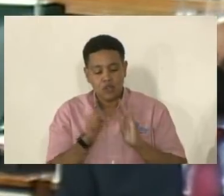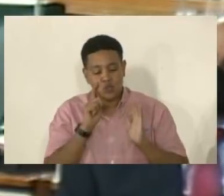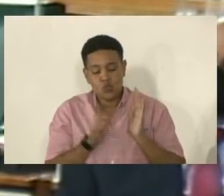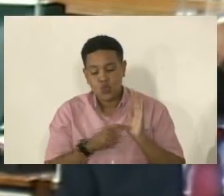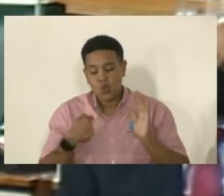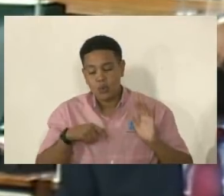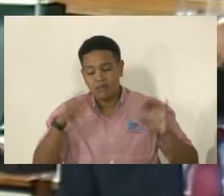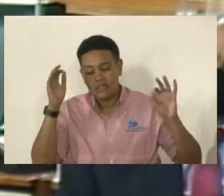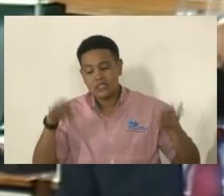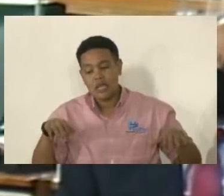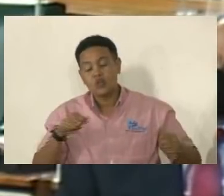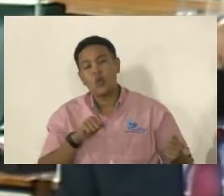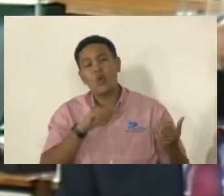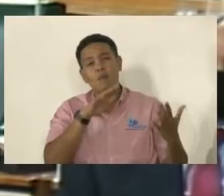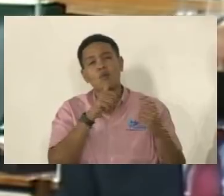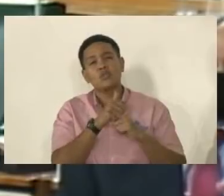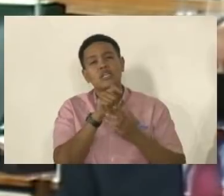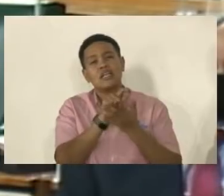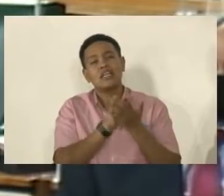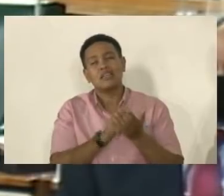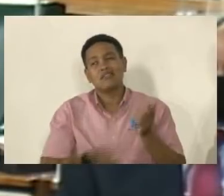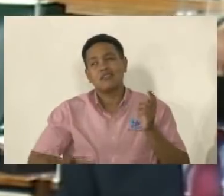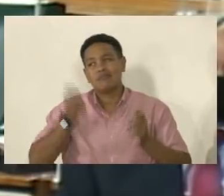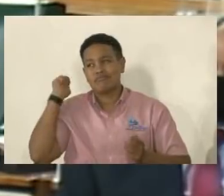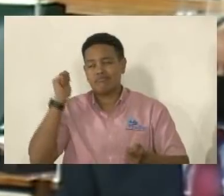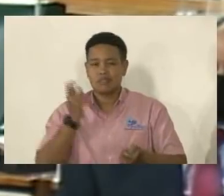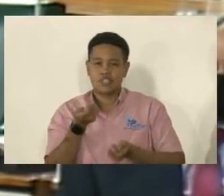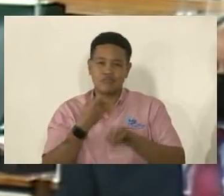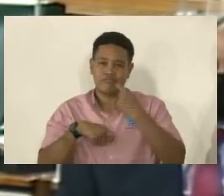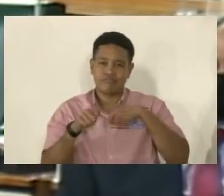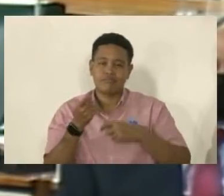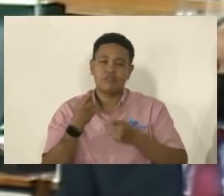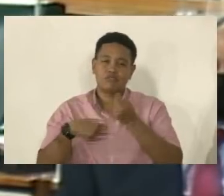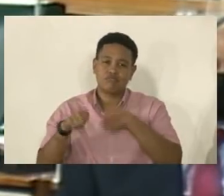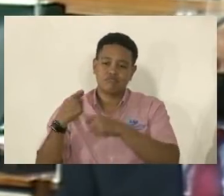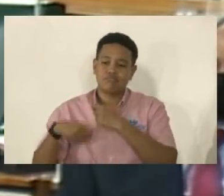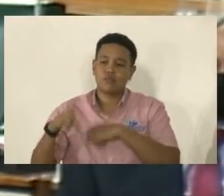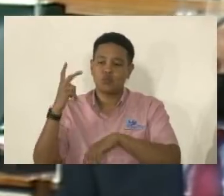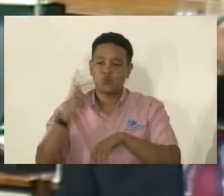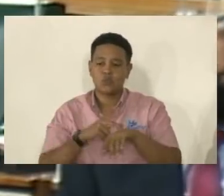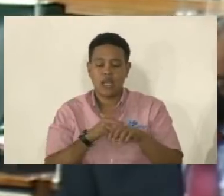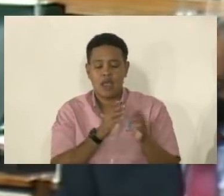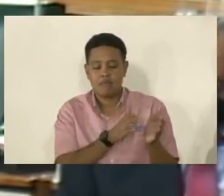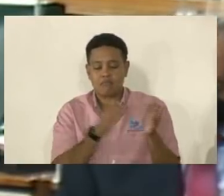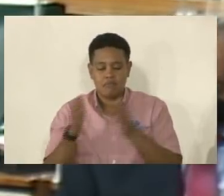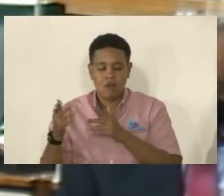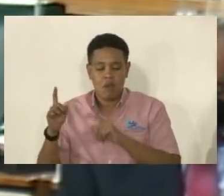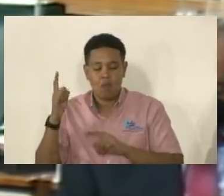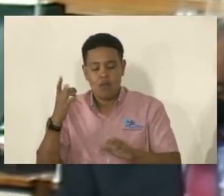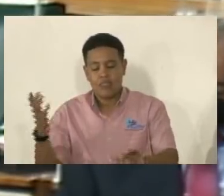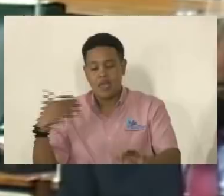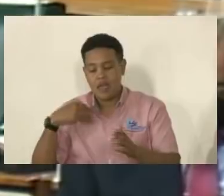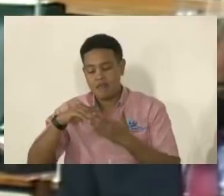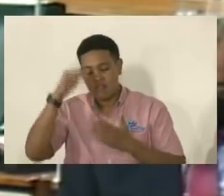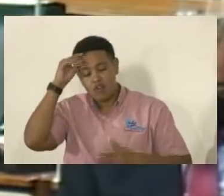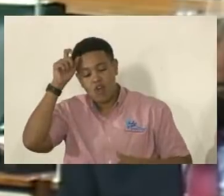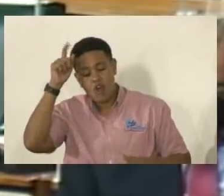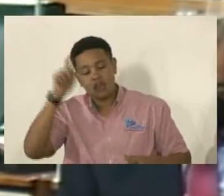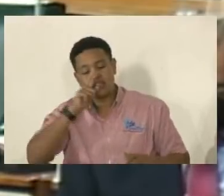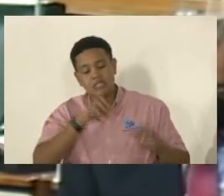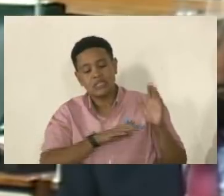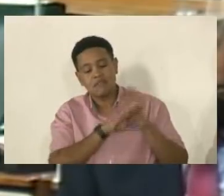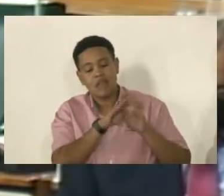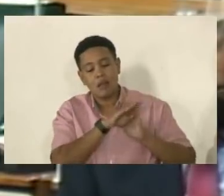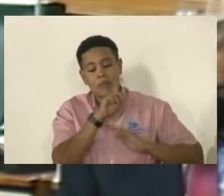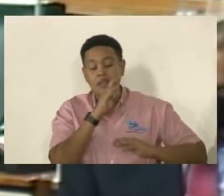decided to approach the legislative overhaul in two phases. One of the things that I've learned and come to understand firsthand is the process